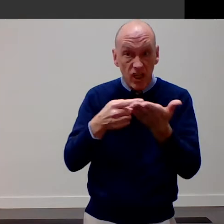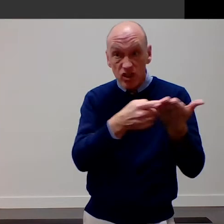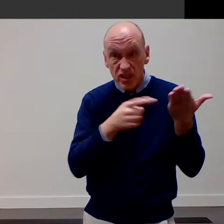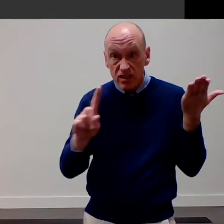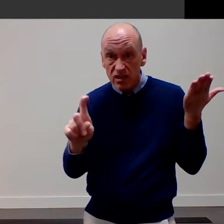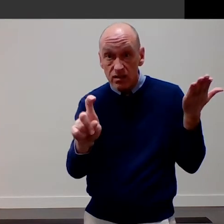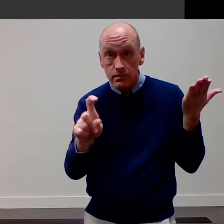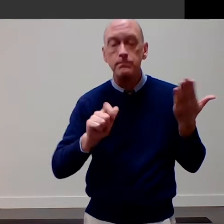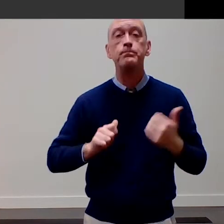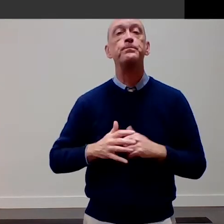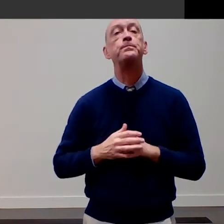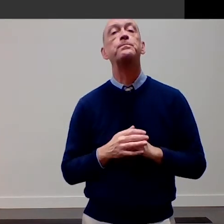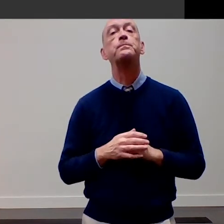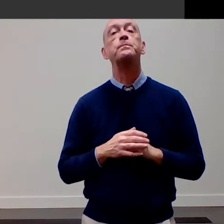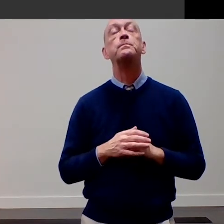discussion?